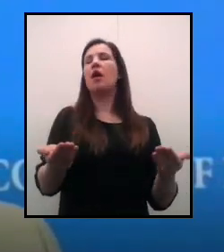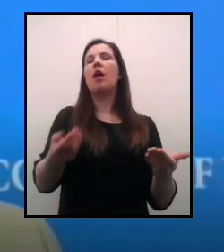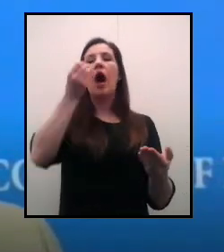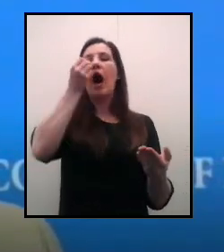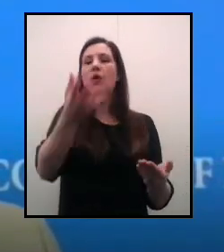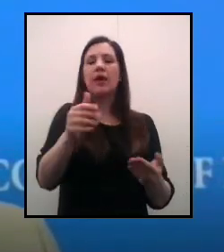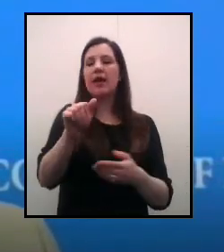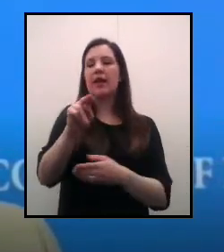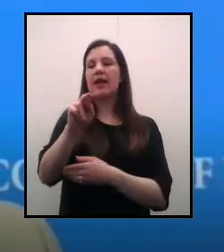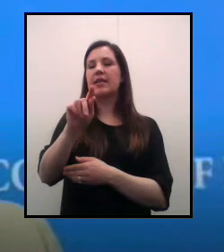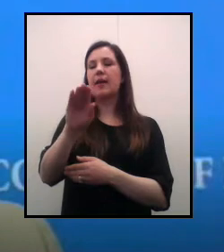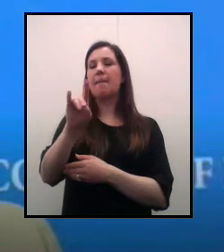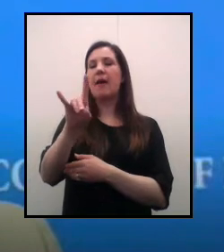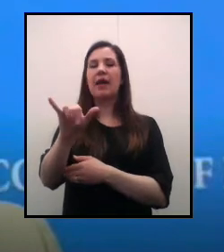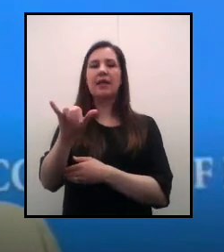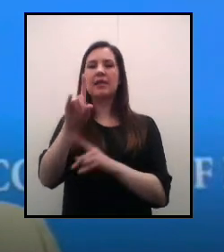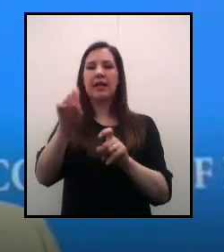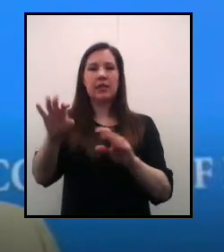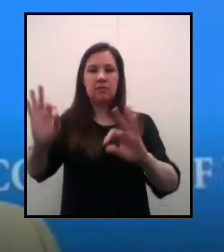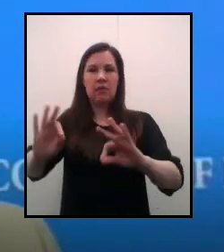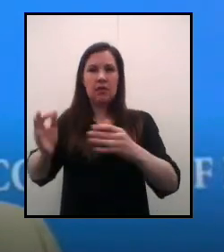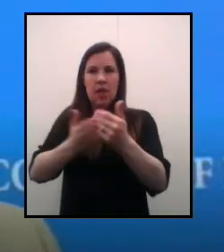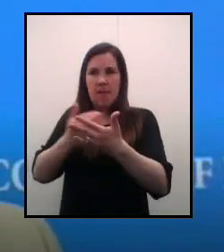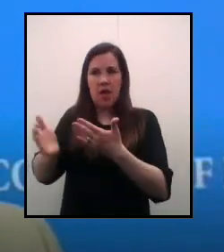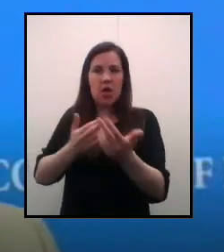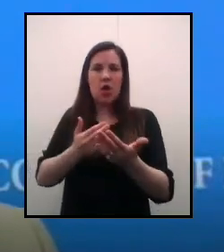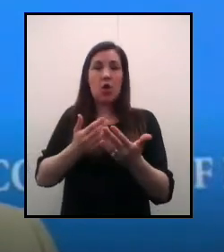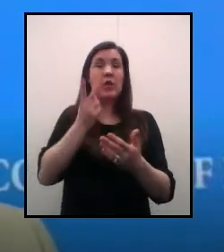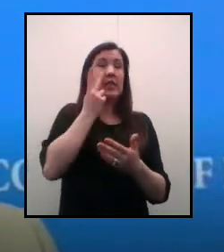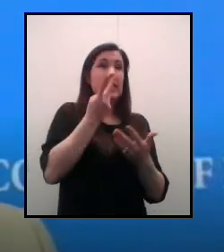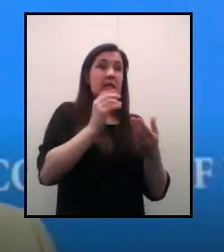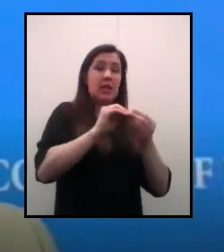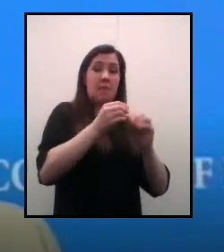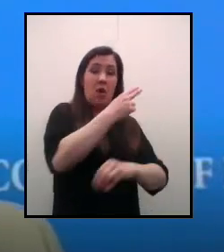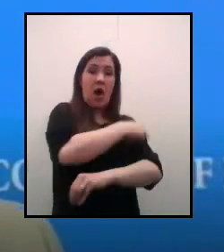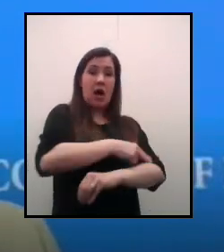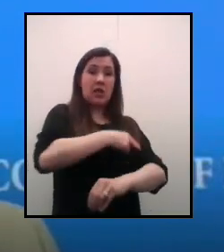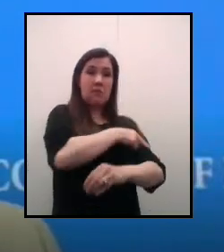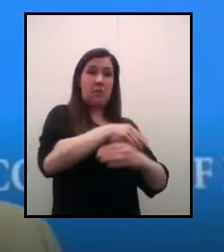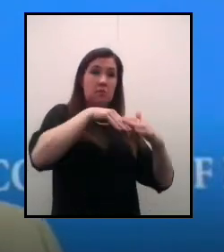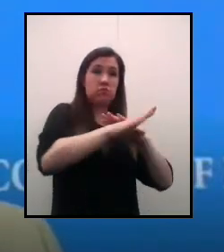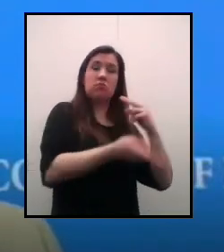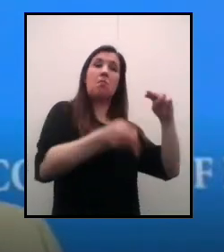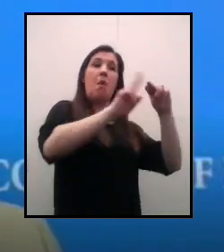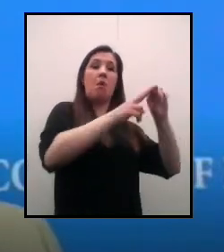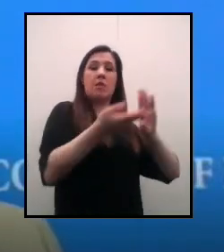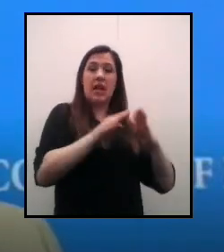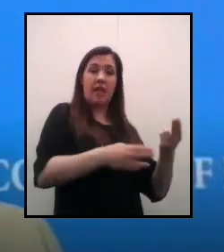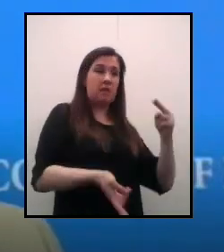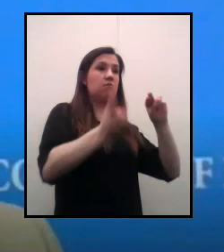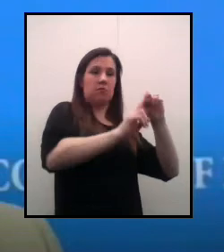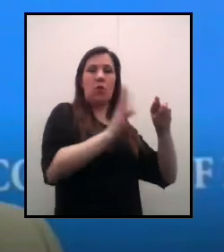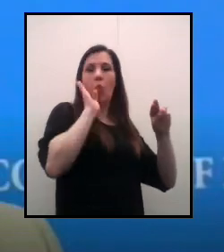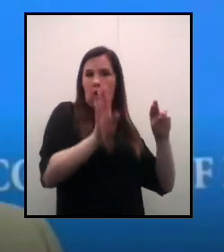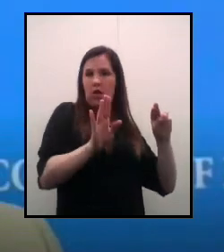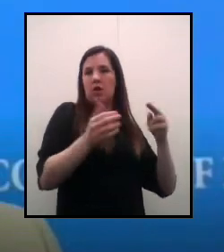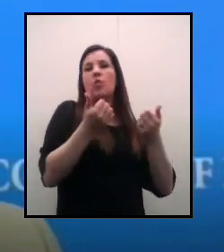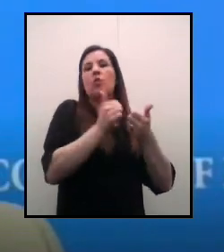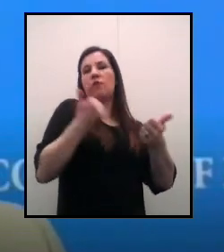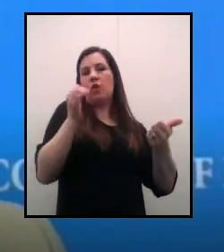what the antibody tests show, we would see tremendous new hospitalizations and deaths, and that's what we're trying to avoid.